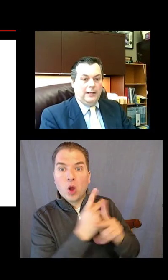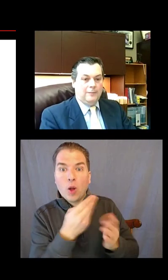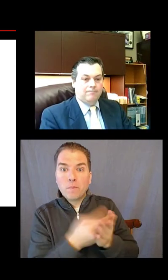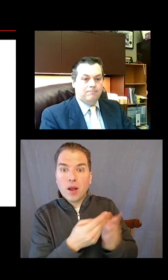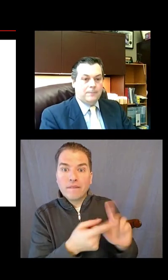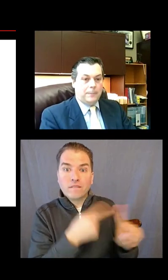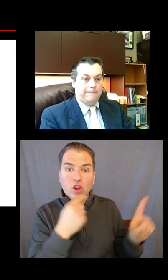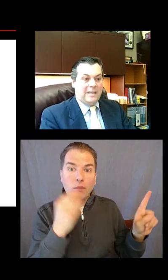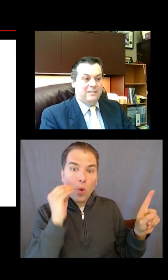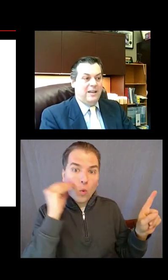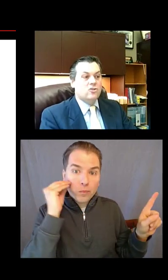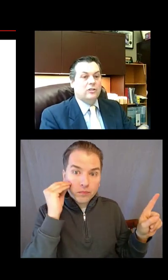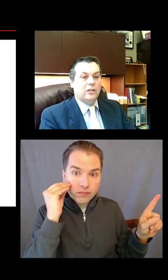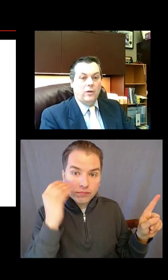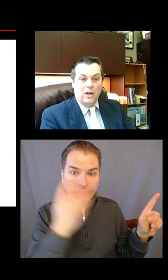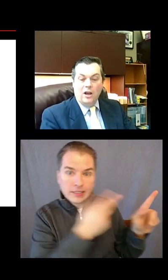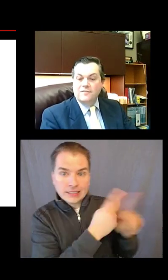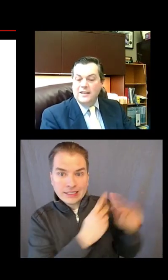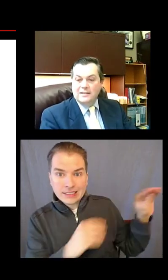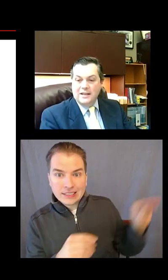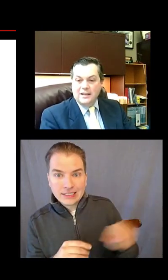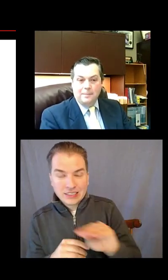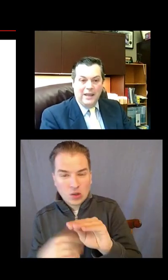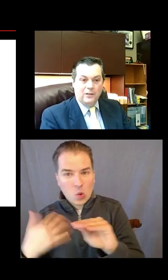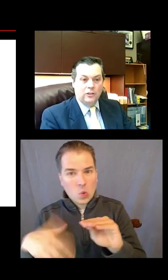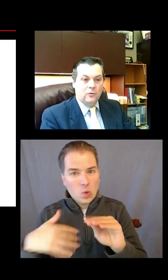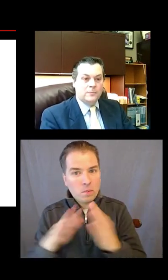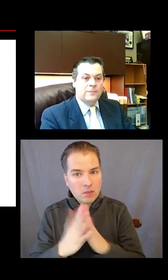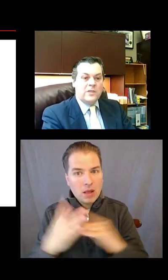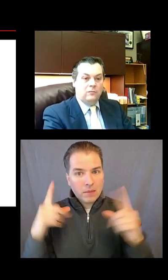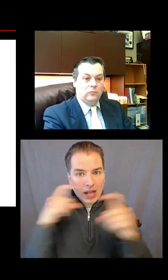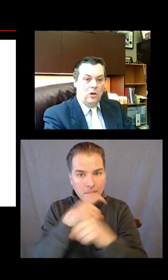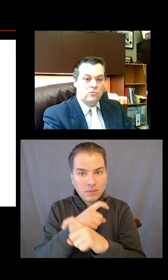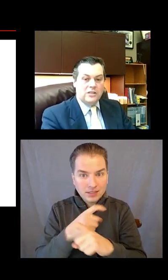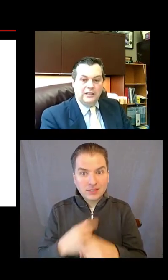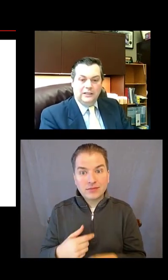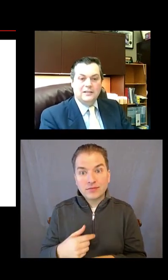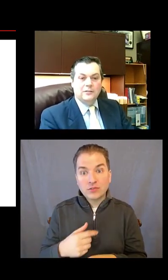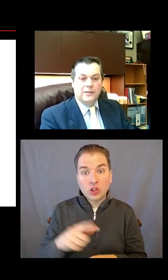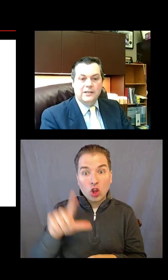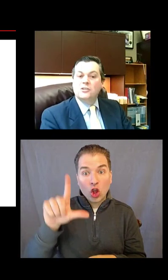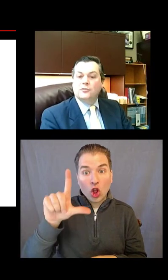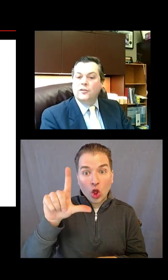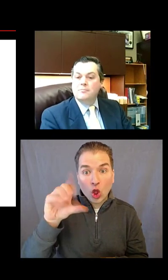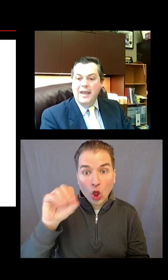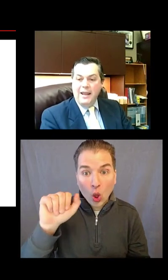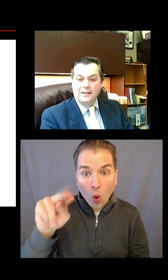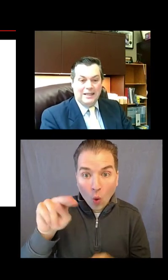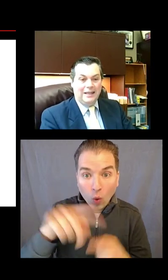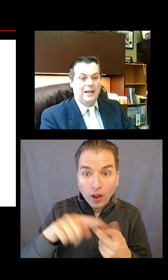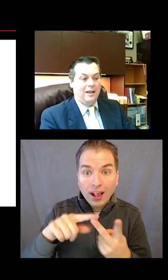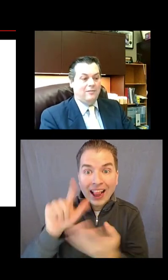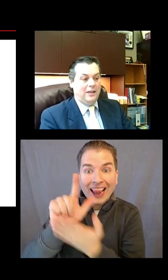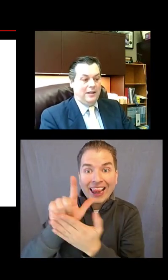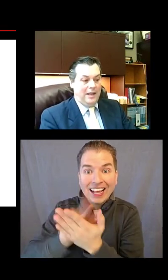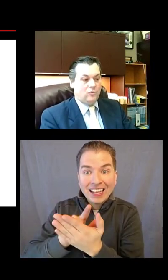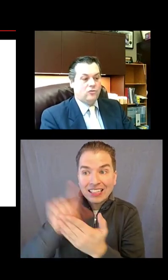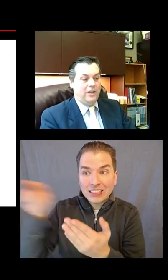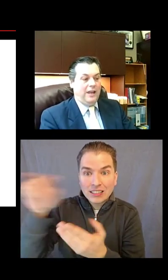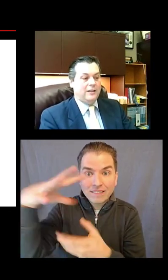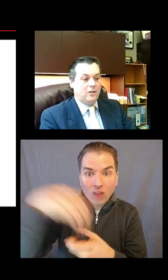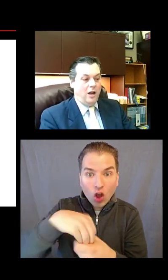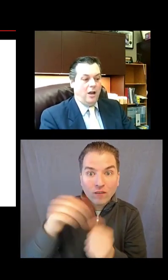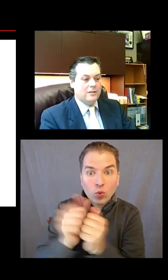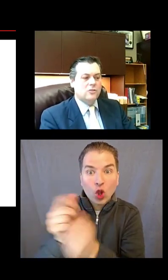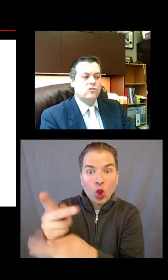or eventually going off and getting a bank loan. Loans and legal opinions from banks, they can have an